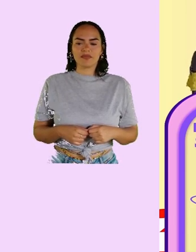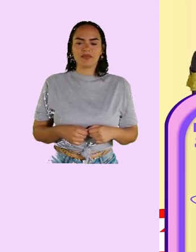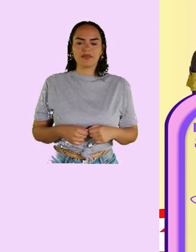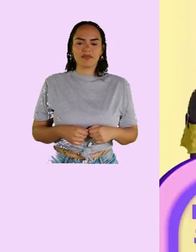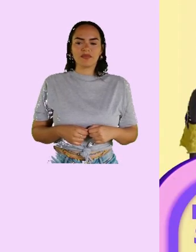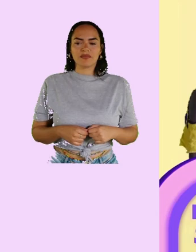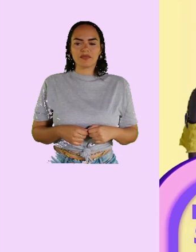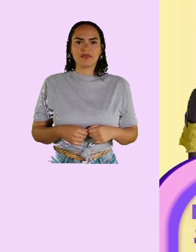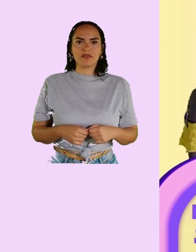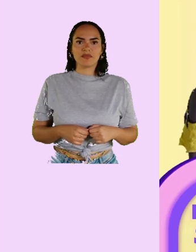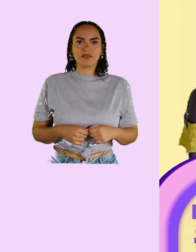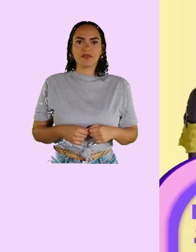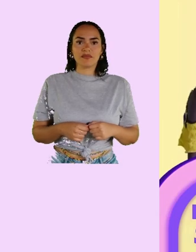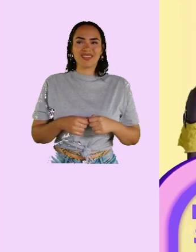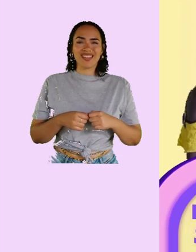word?